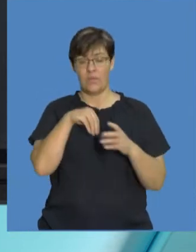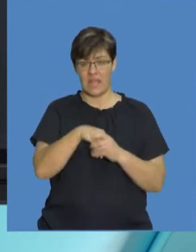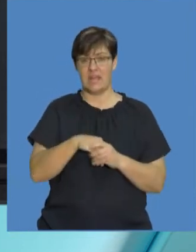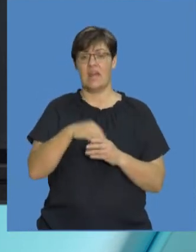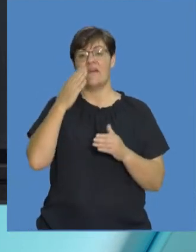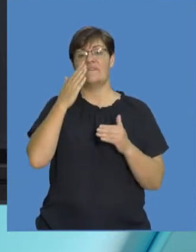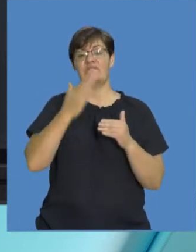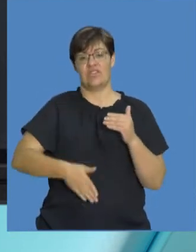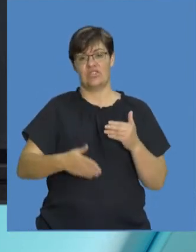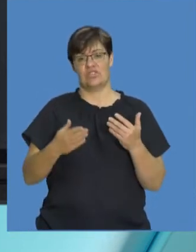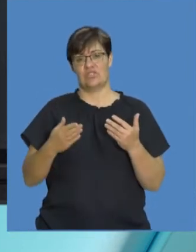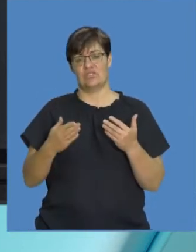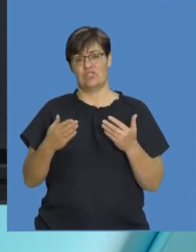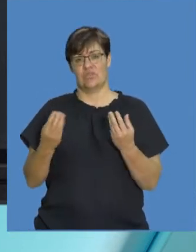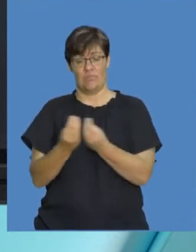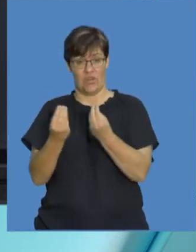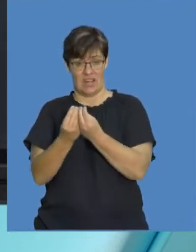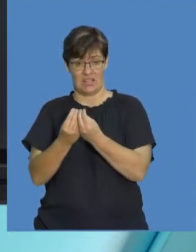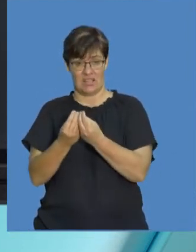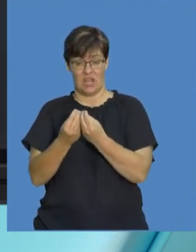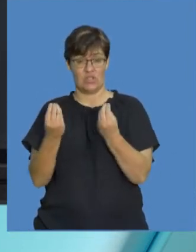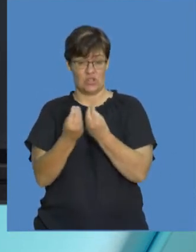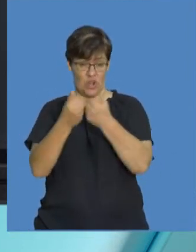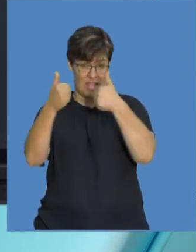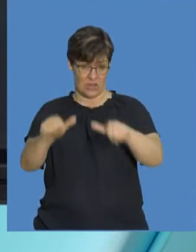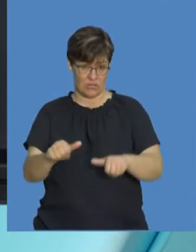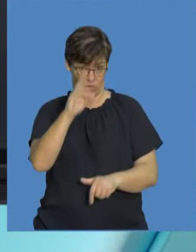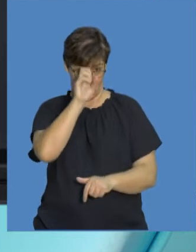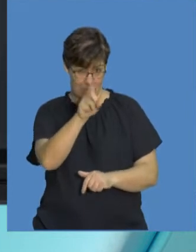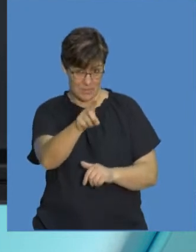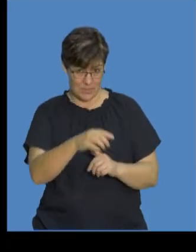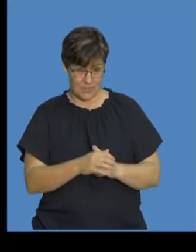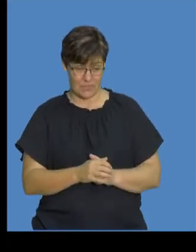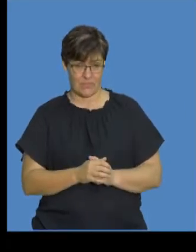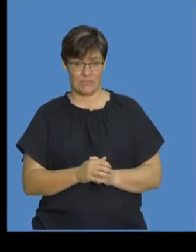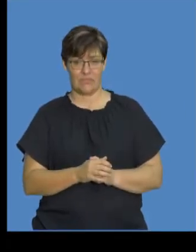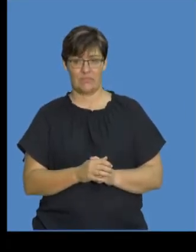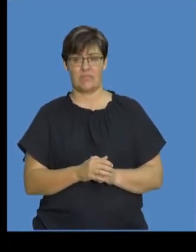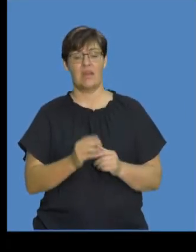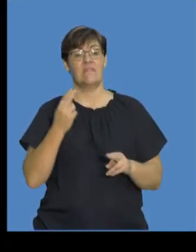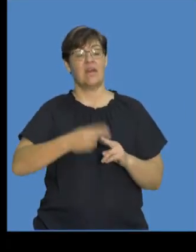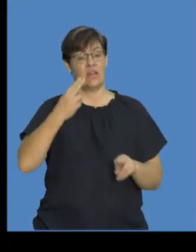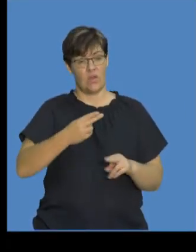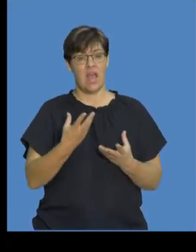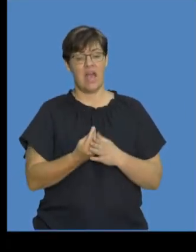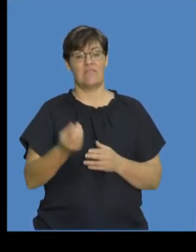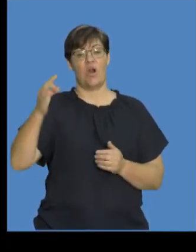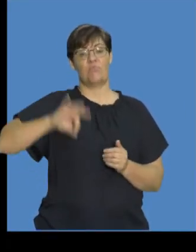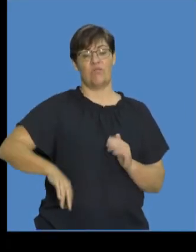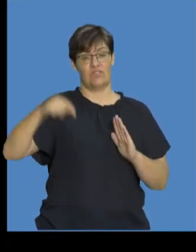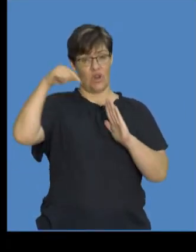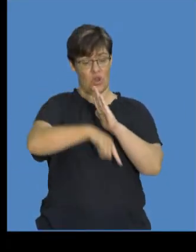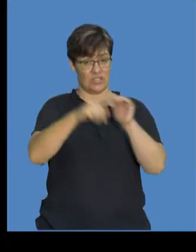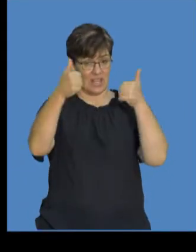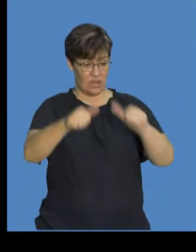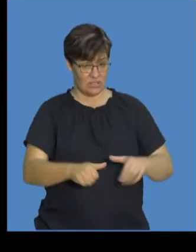calculated in our finished goods stock account. I hope you remember that. Okay. Finally, we have